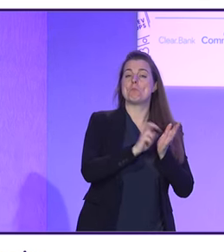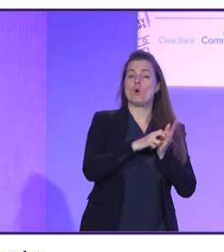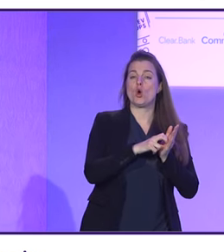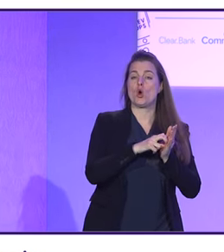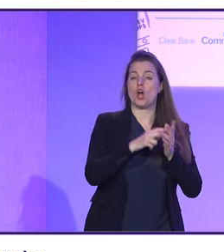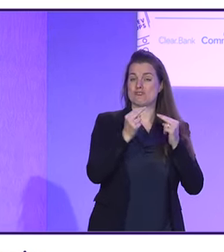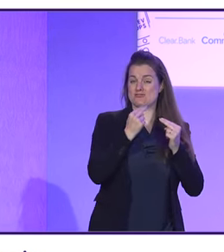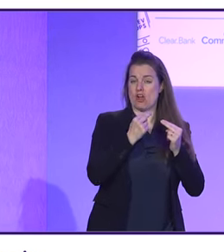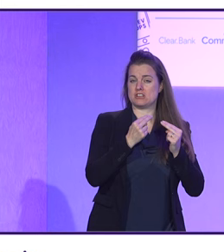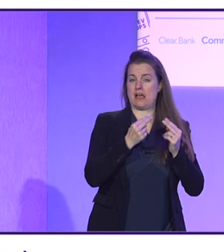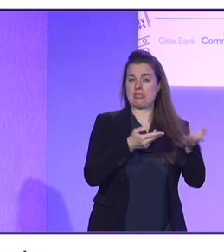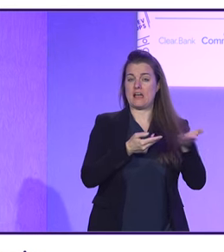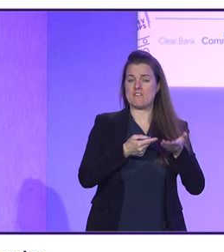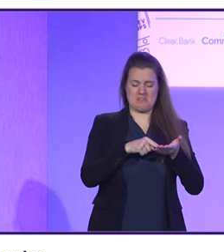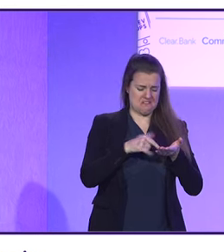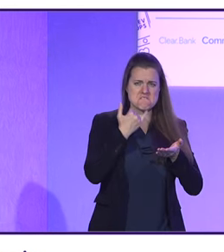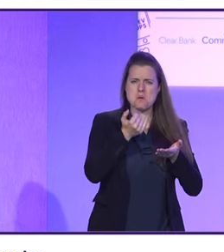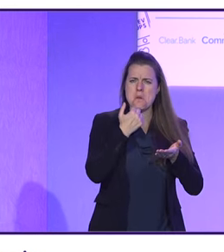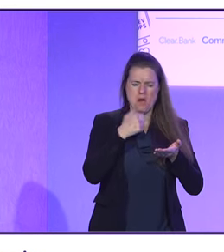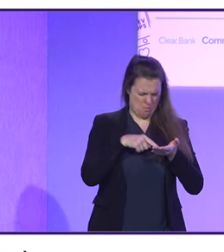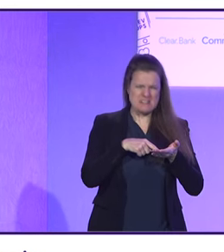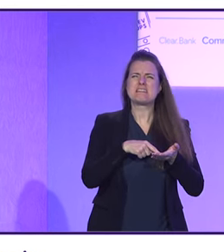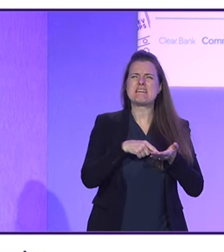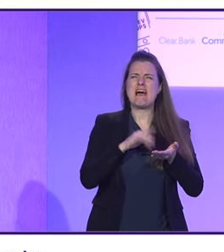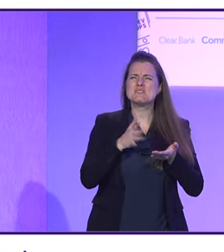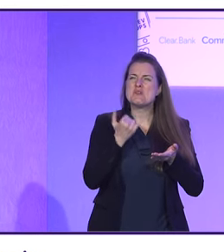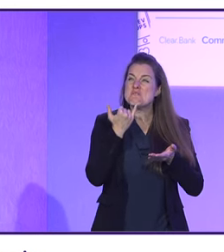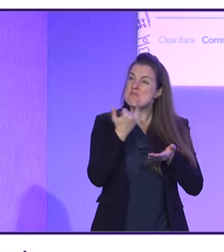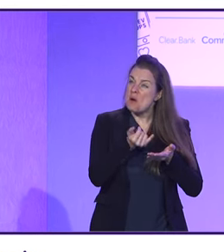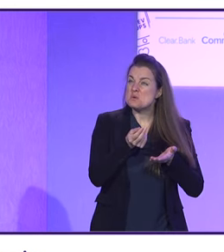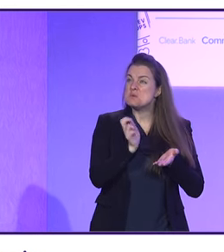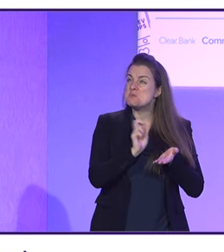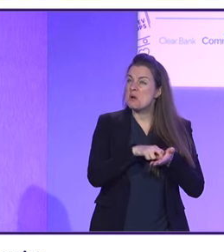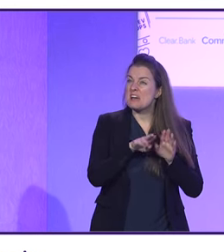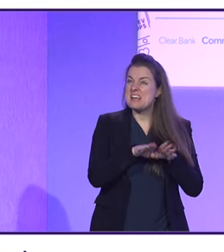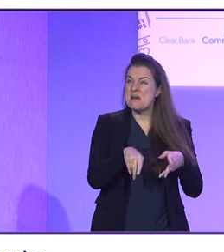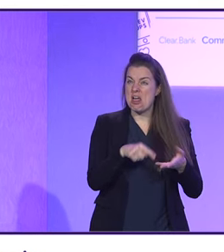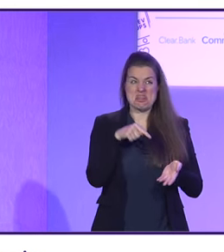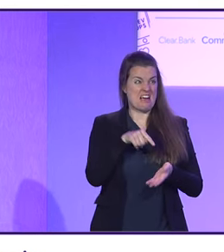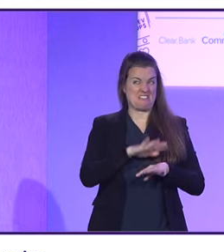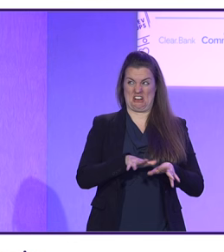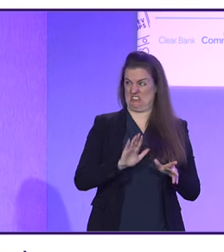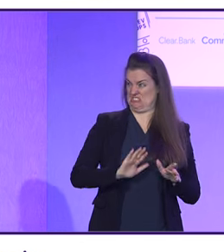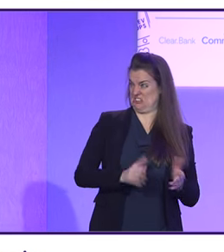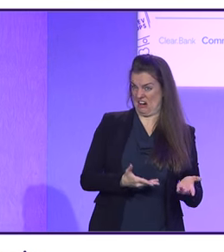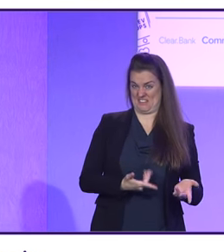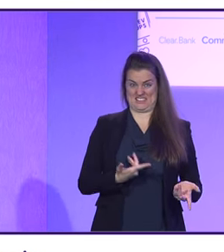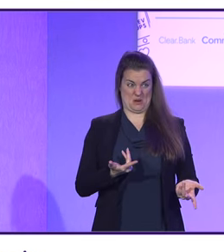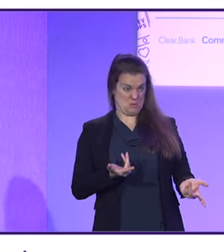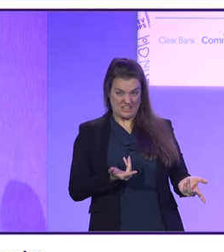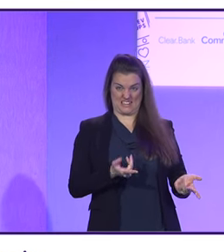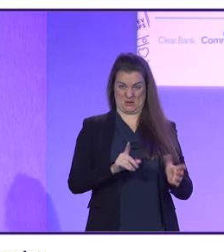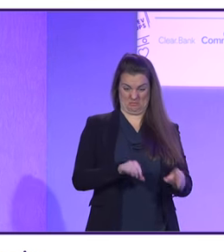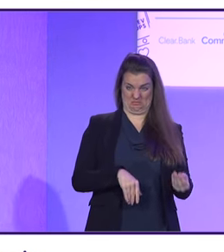phone number. It's like, what is this? That's not a service. I don't know what to do with this, right?